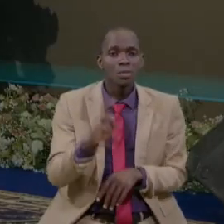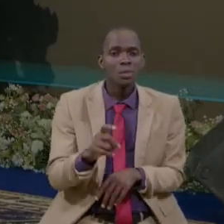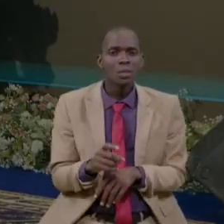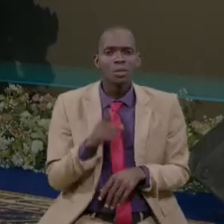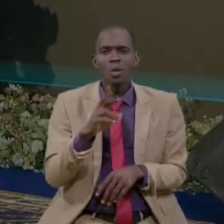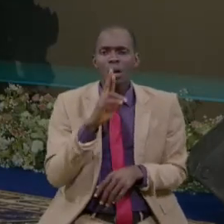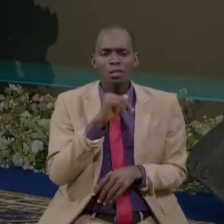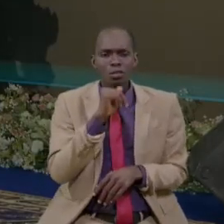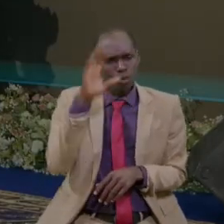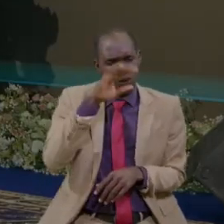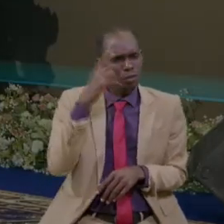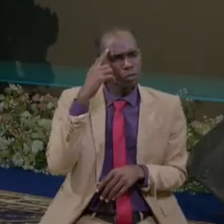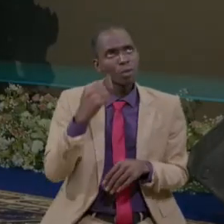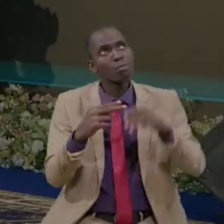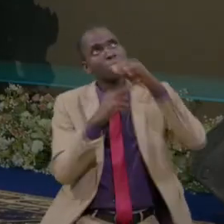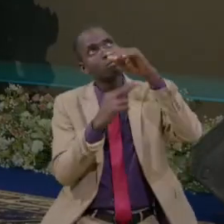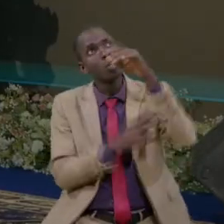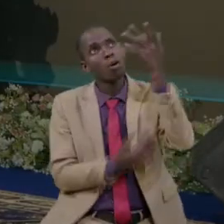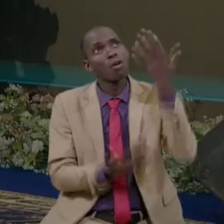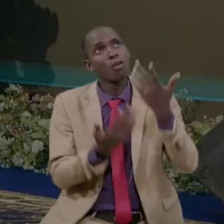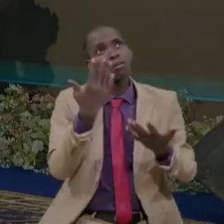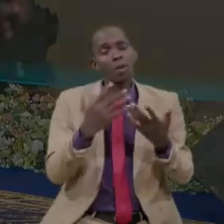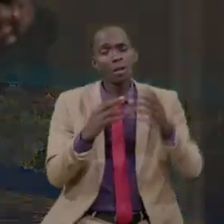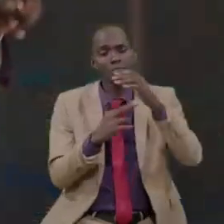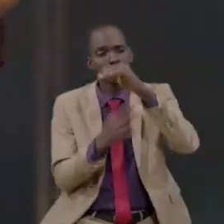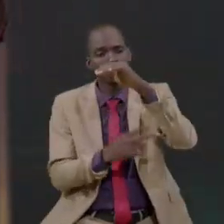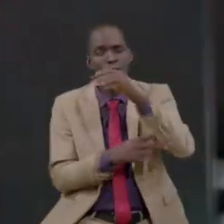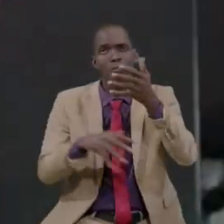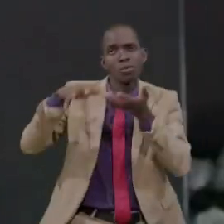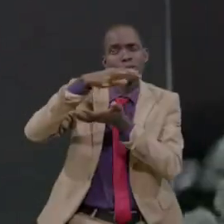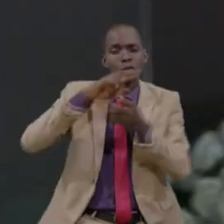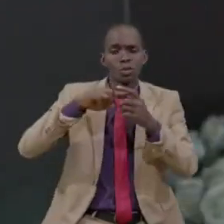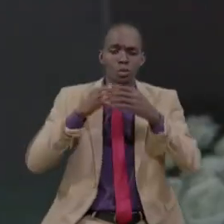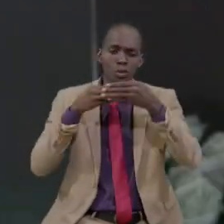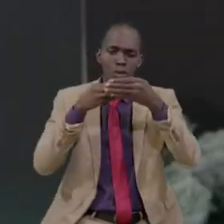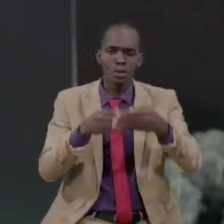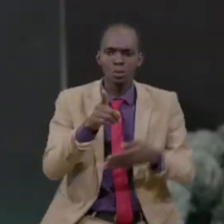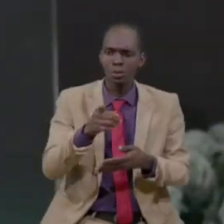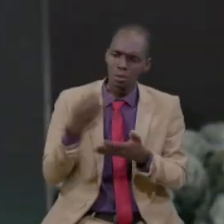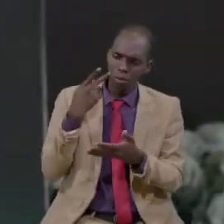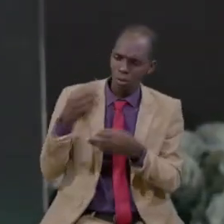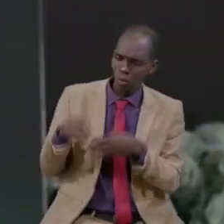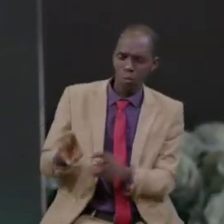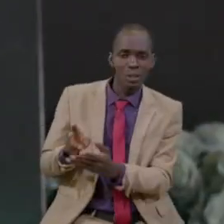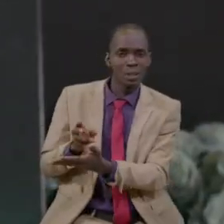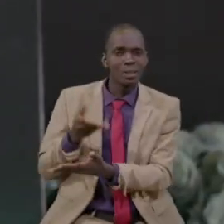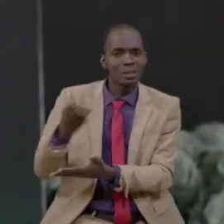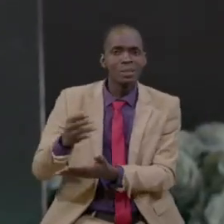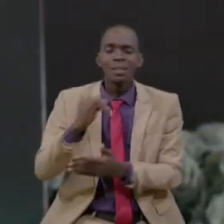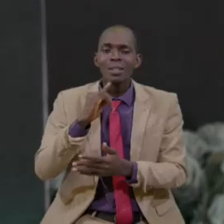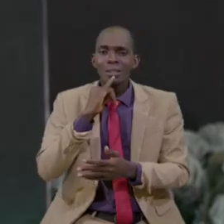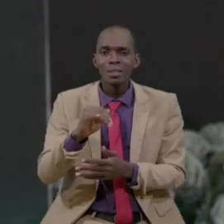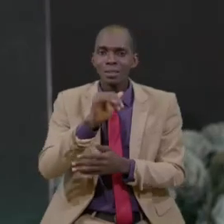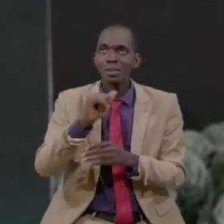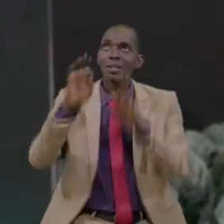of cloud to guide you in the way. Look at that road there. There's a signboard here. You want to go from here to,